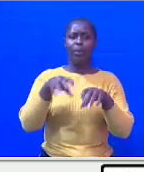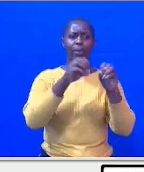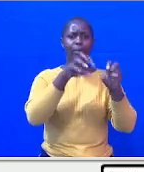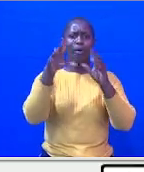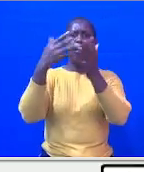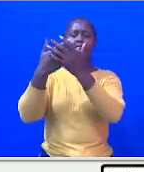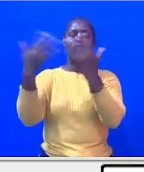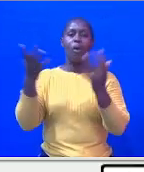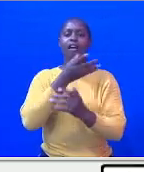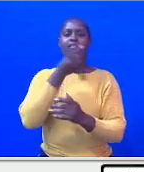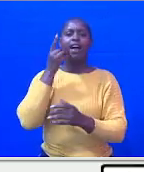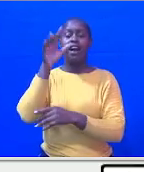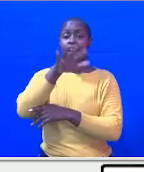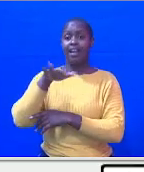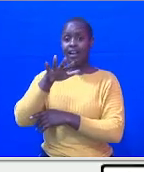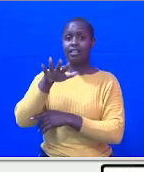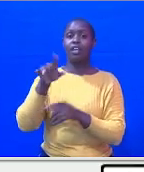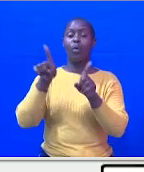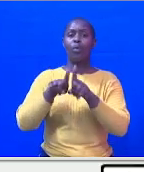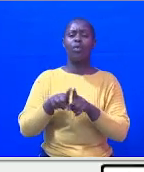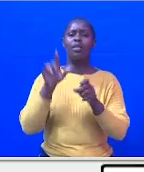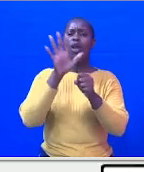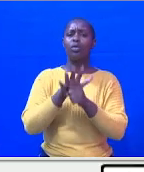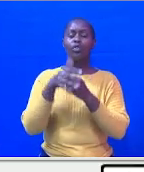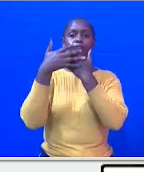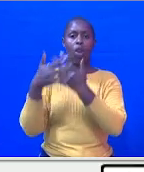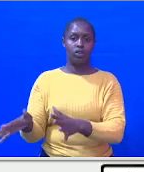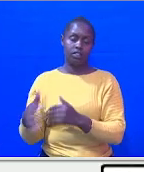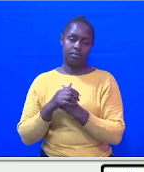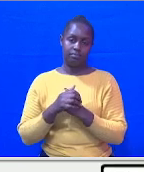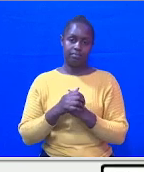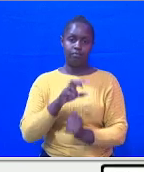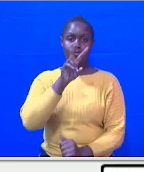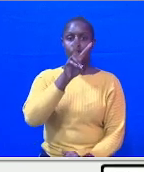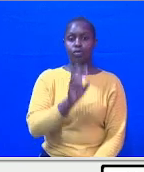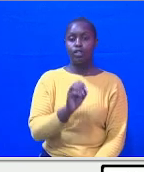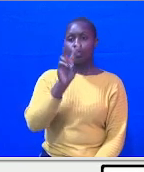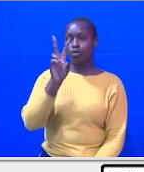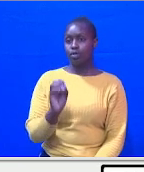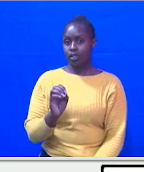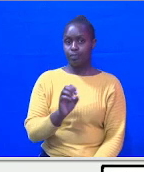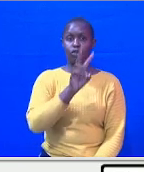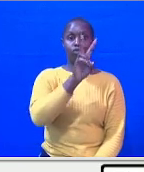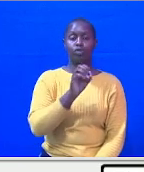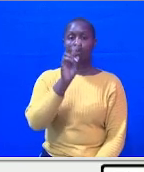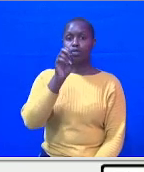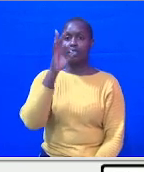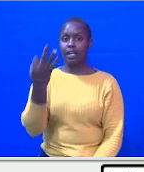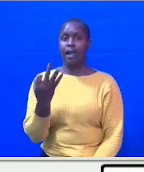areas with huge losses. 2020 to 2023 March, we passed through a